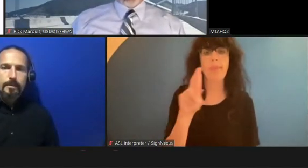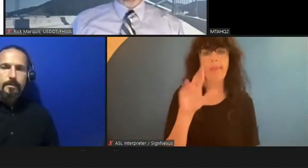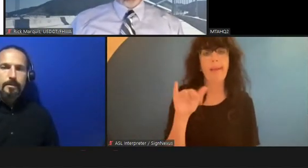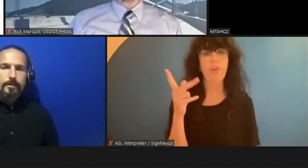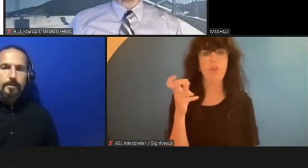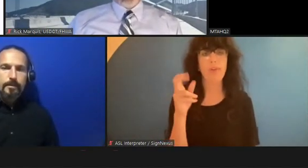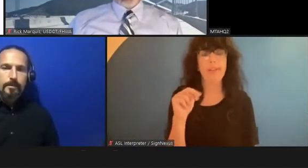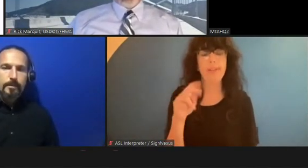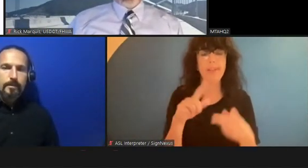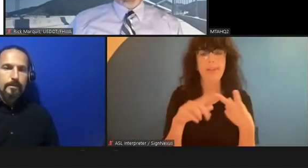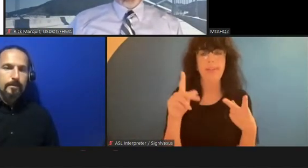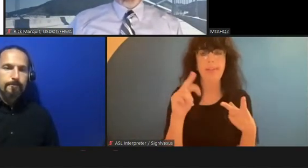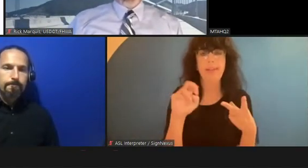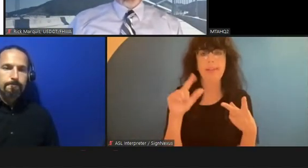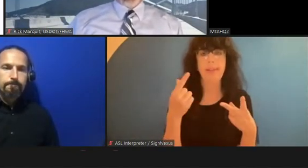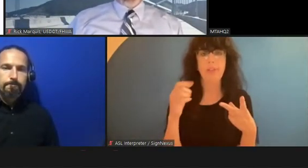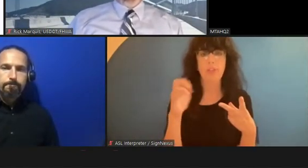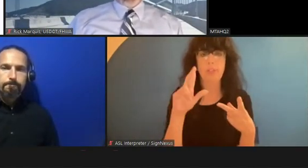daniel geary